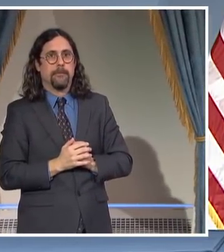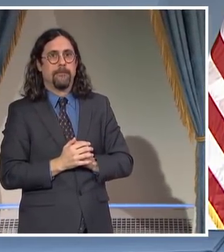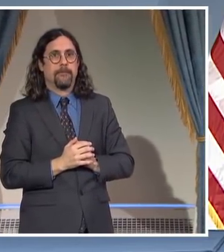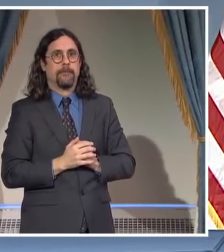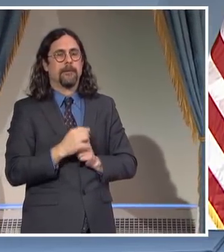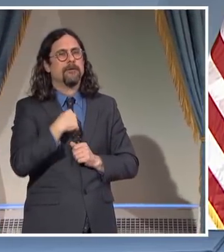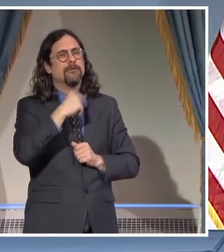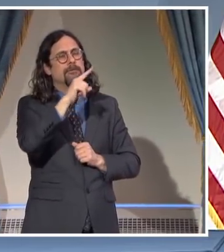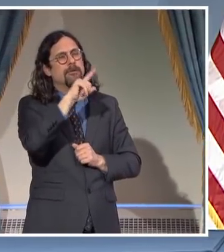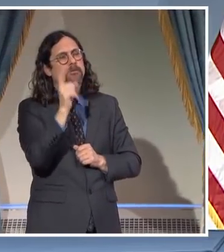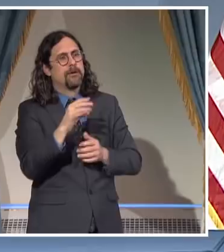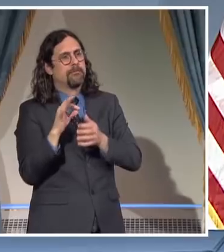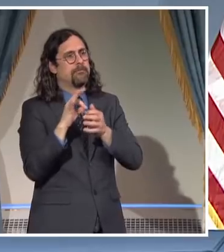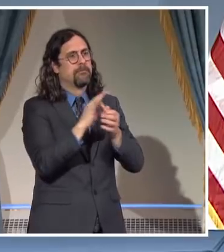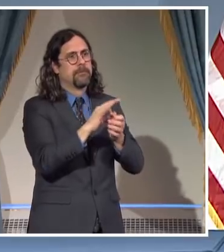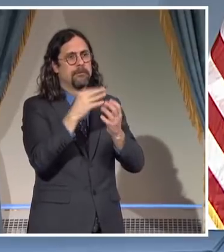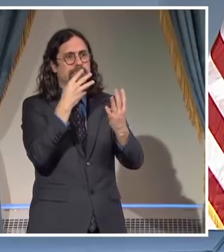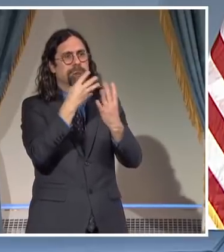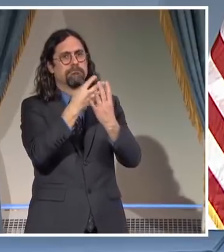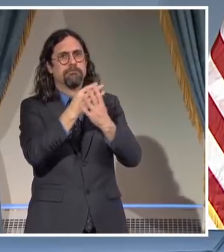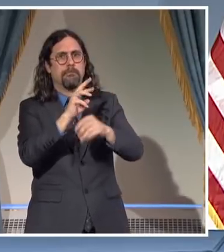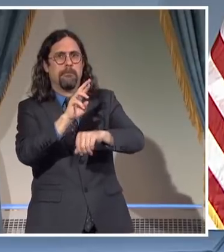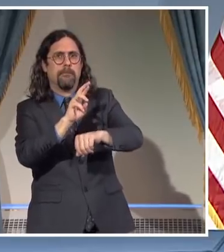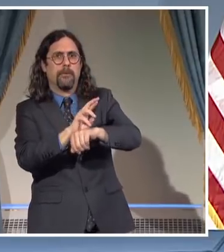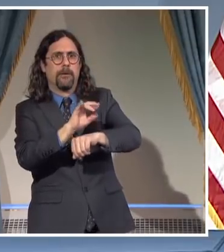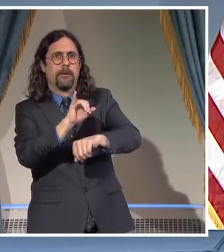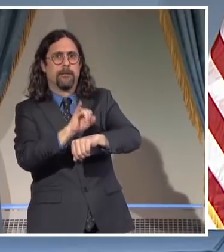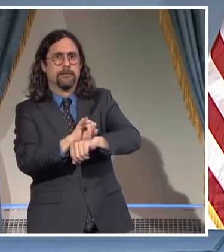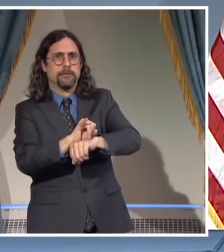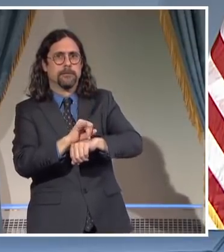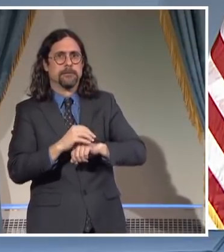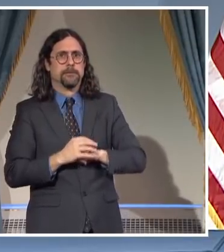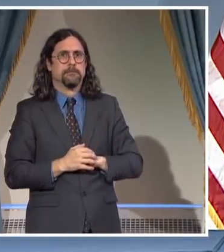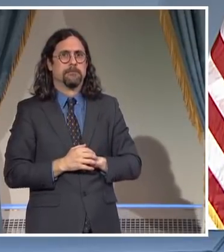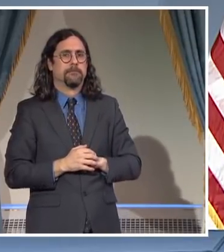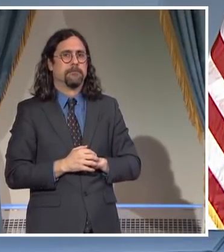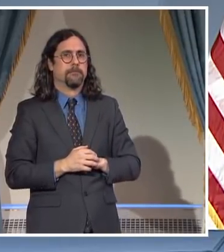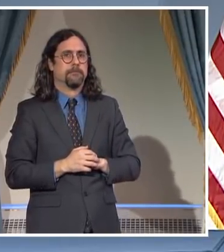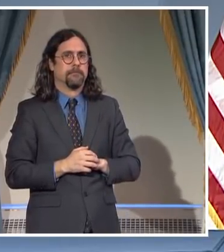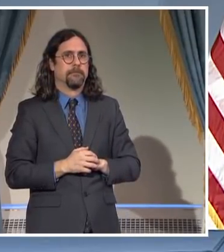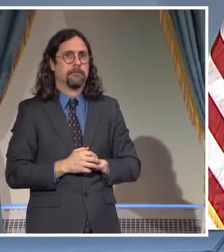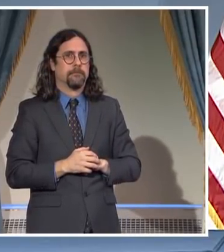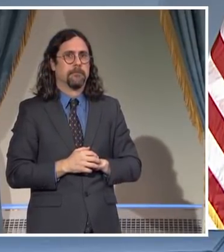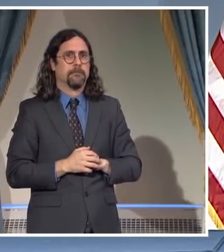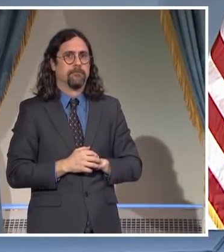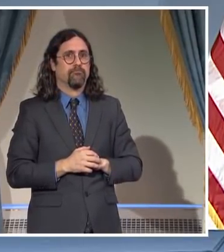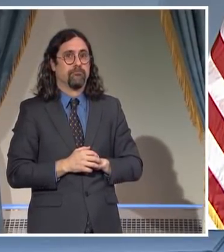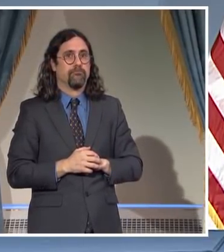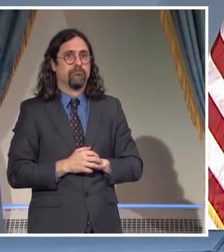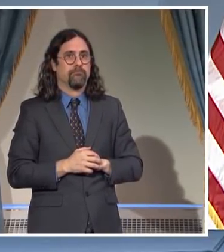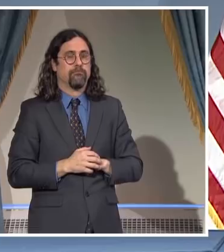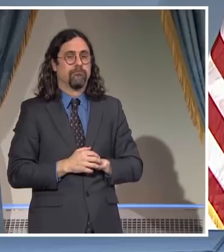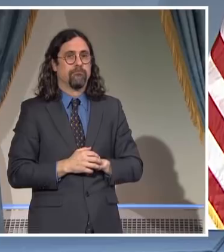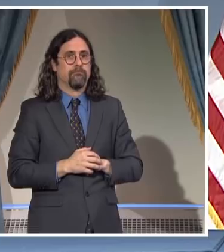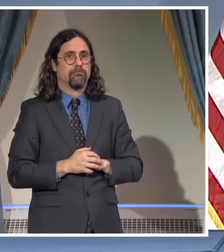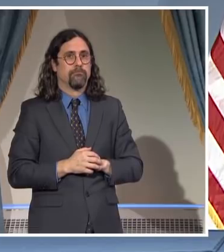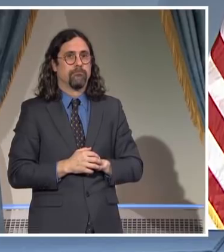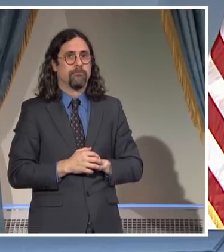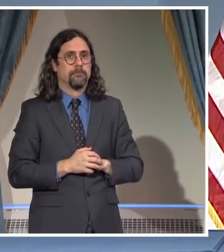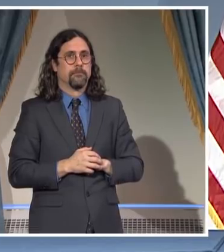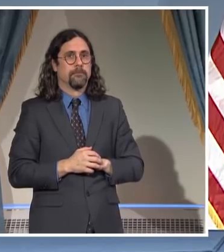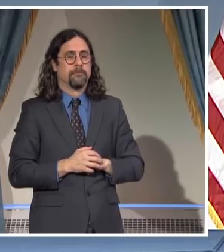press release saying that Rikers Island now has 7 times the rate of the infection as the rest of the city. And